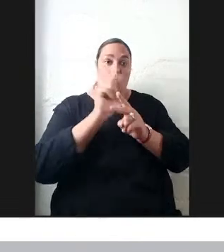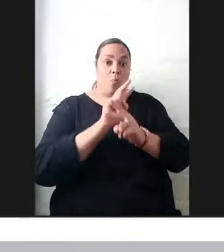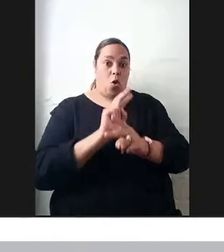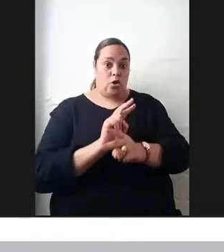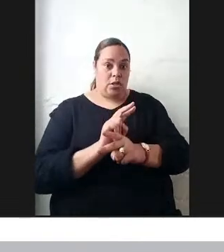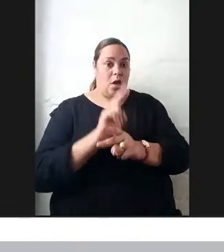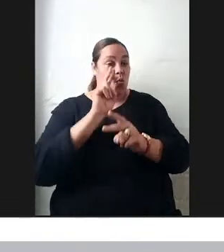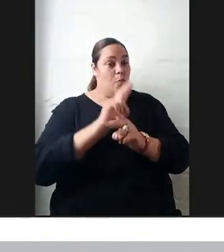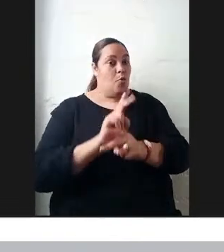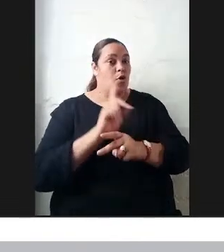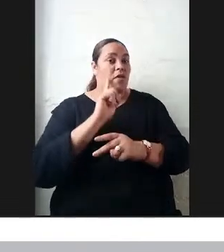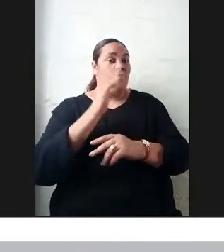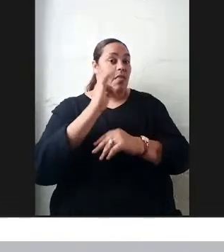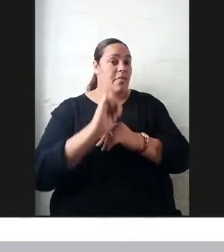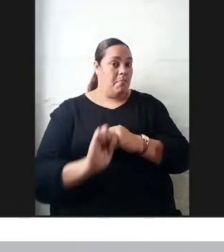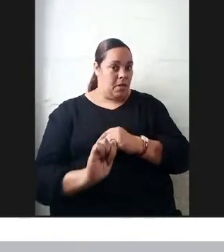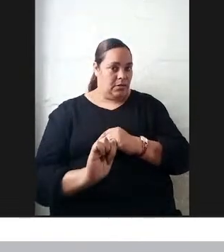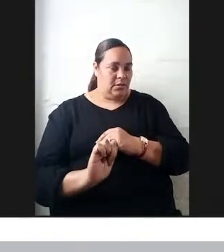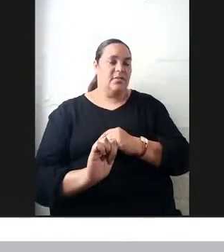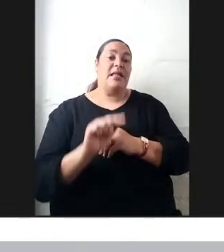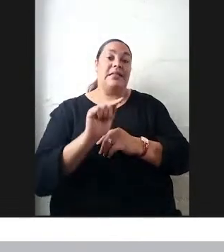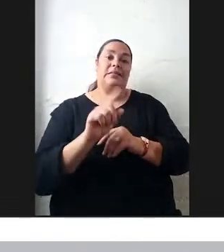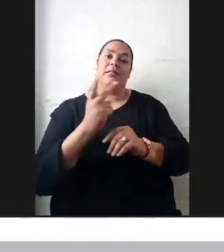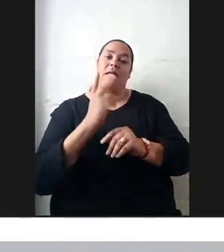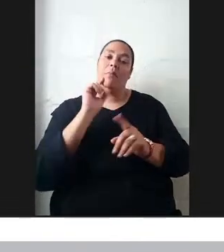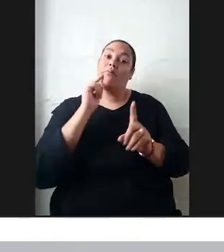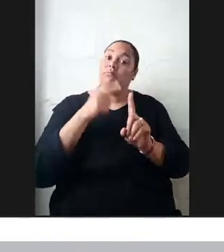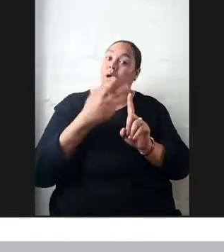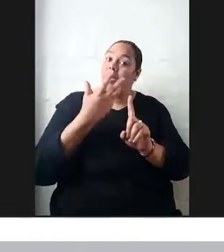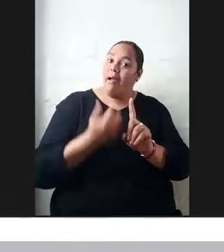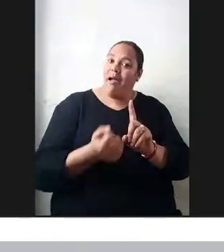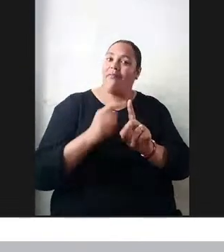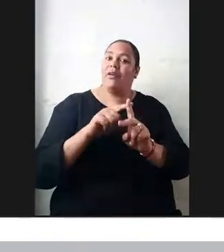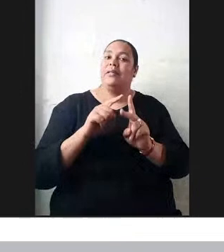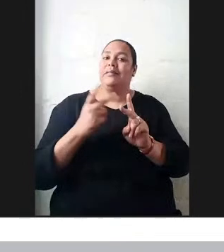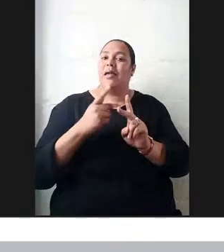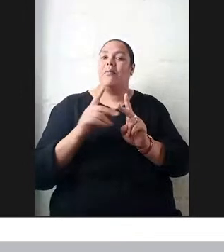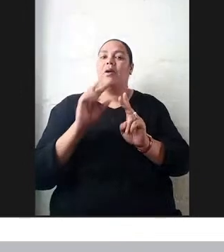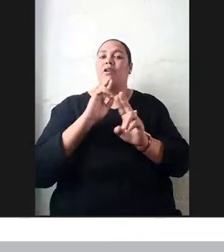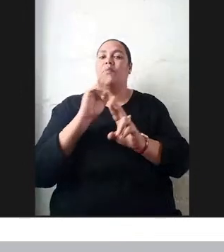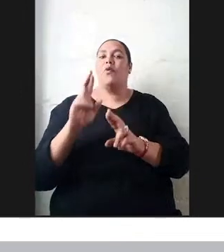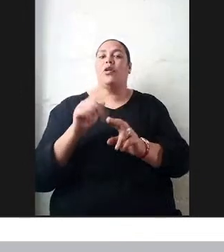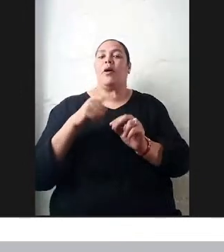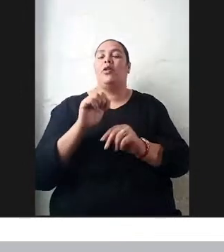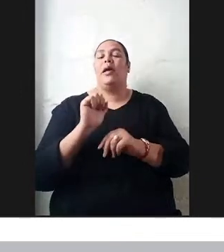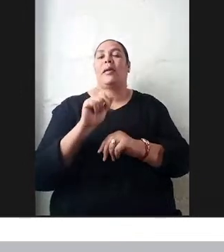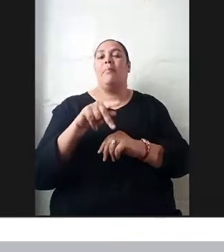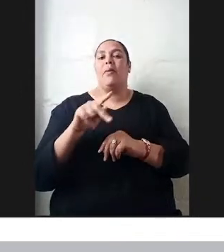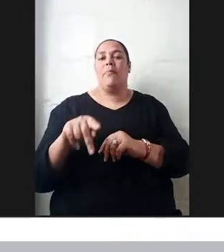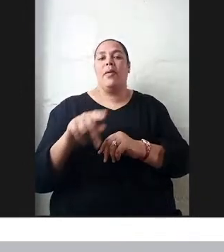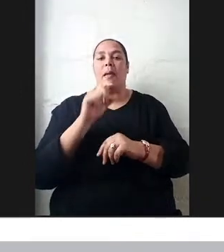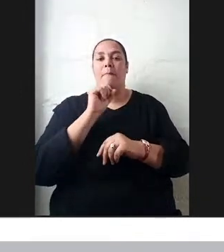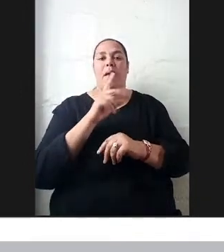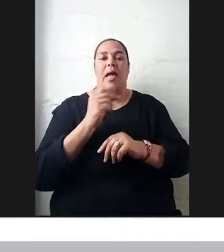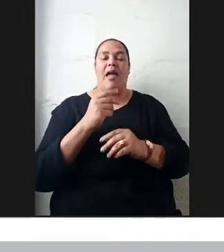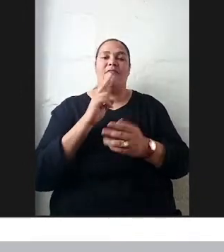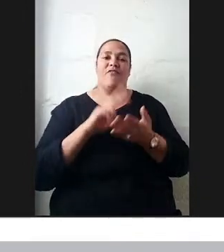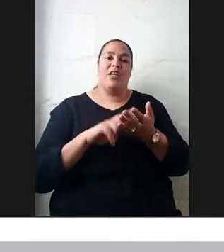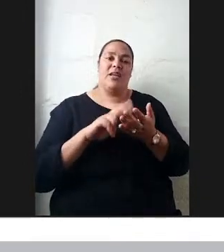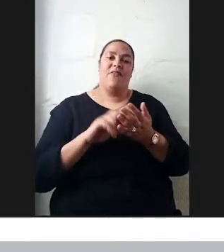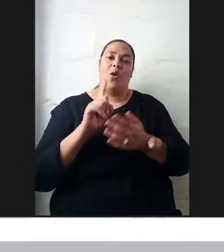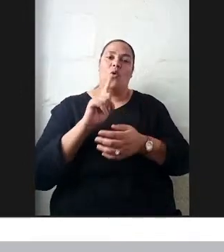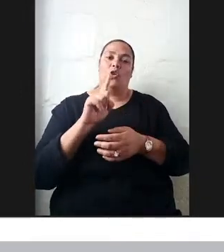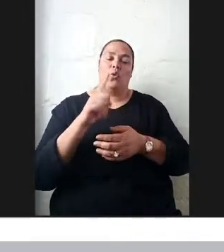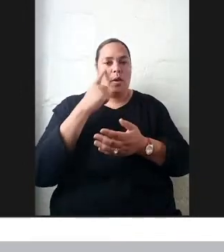quarter. They also have targets. It's very much reported on in terms of their APP. We just verify the evidence around